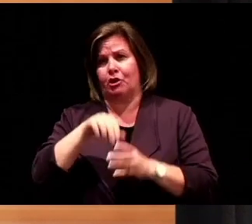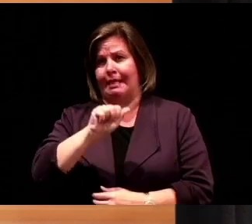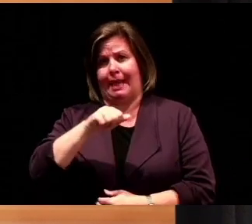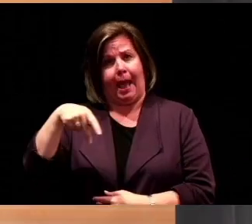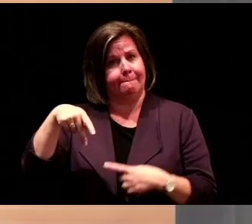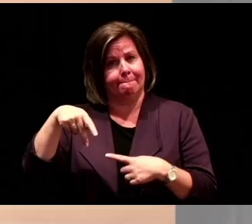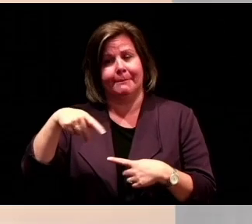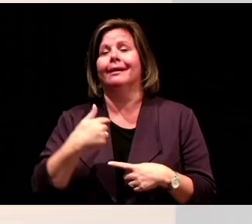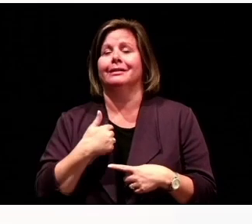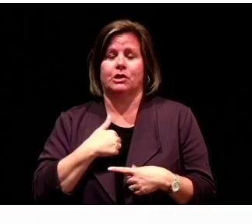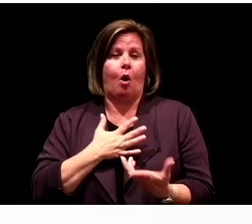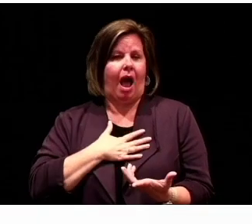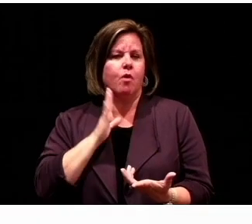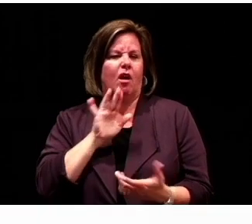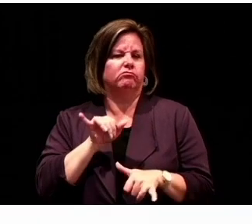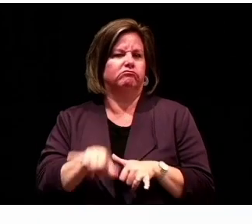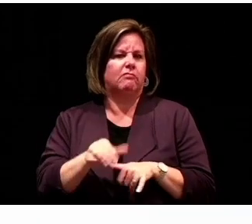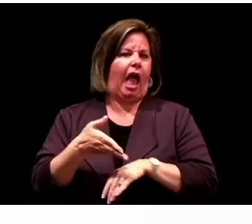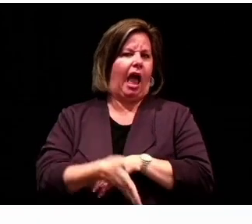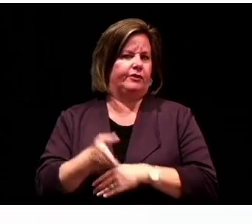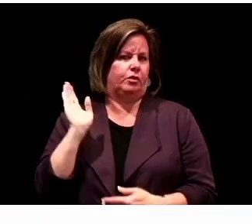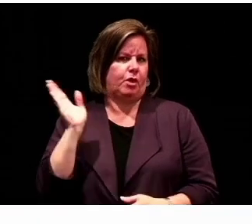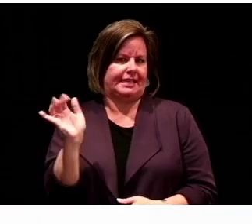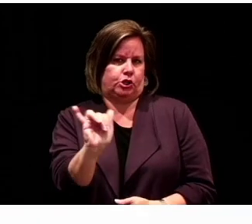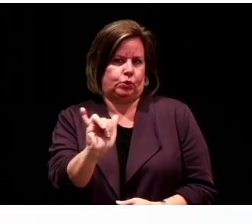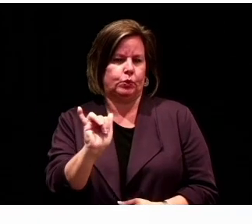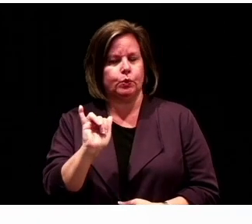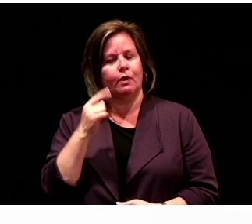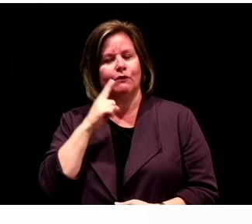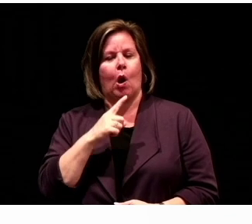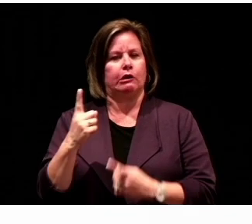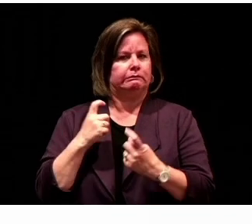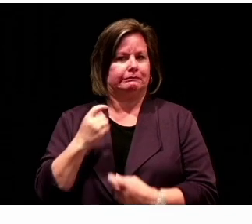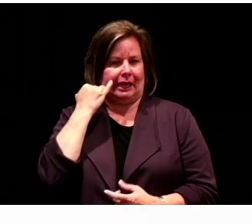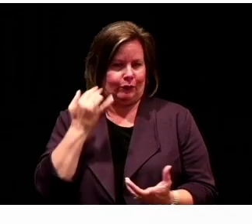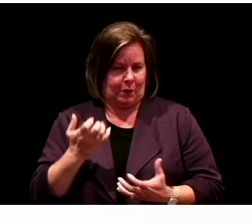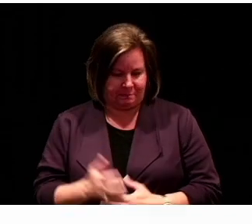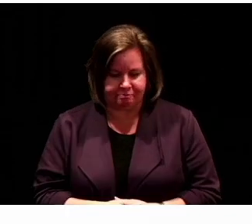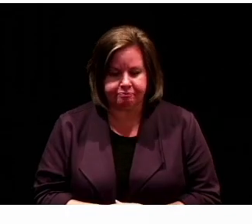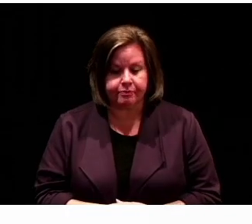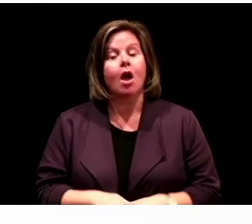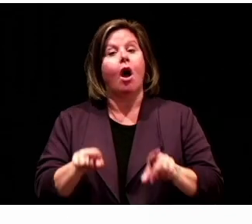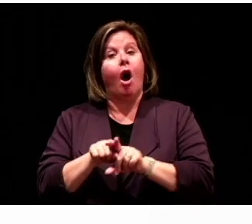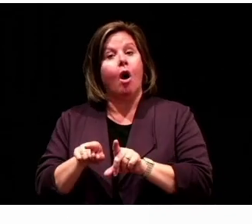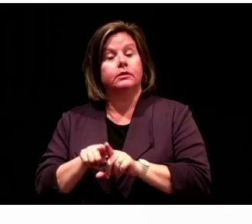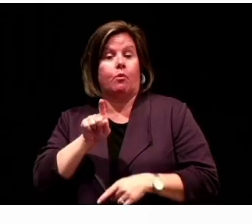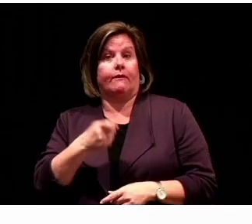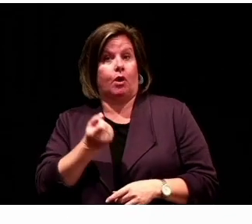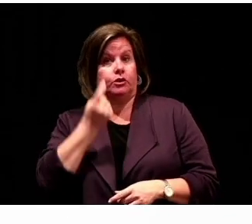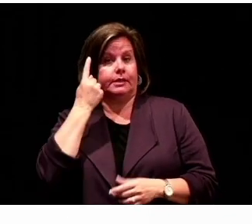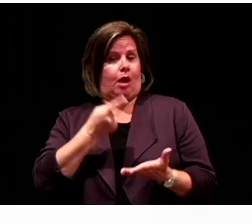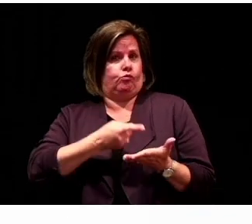what we're talking about in this context is a facially neutral rule, policy, or practice that limits the number of people living in a